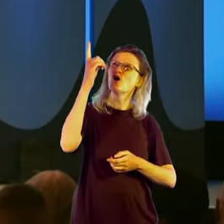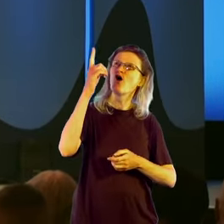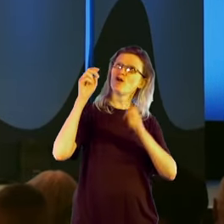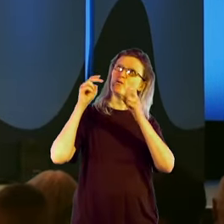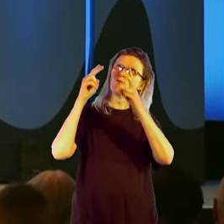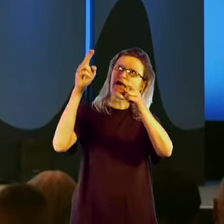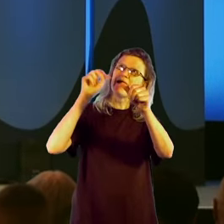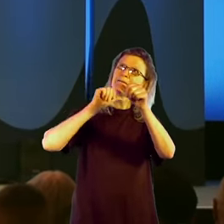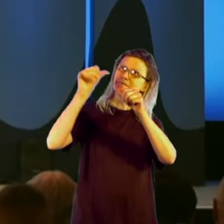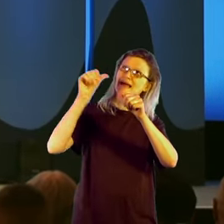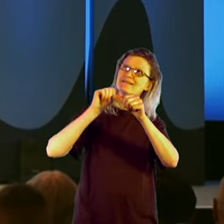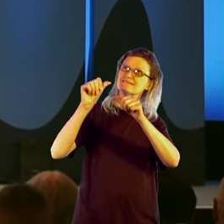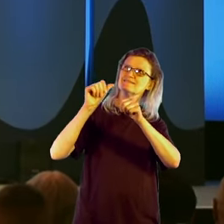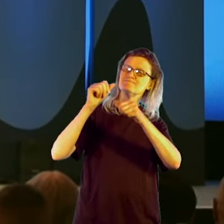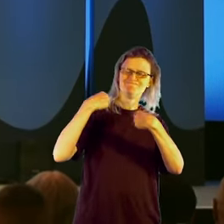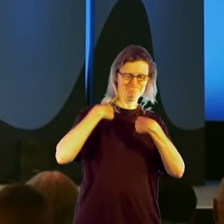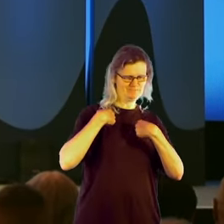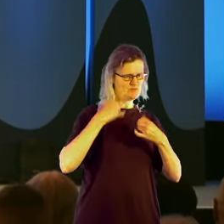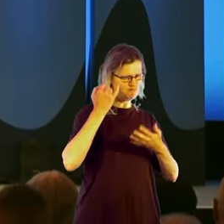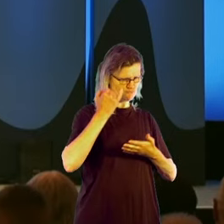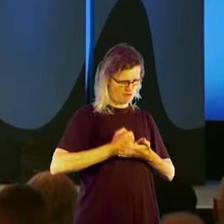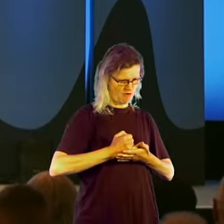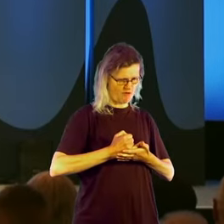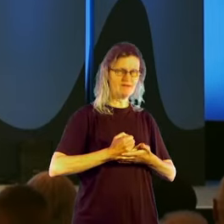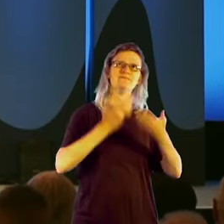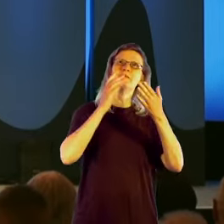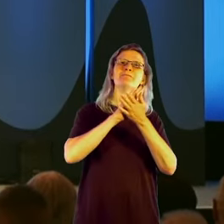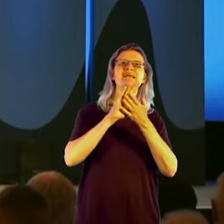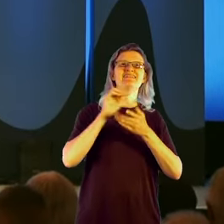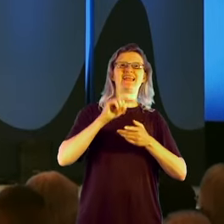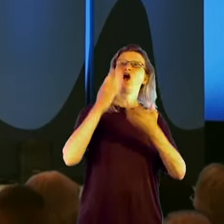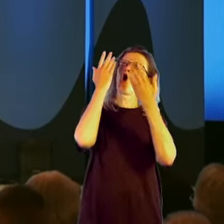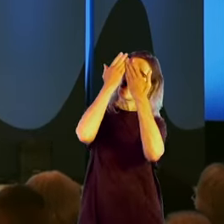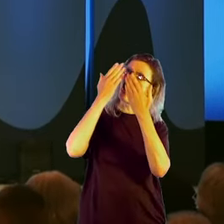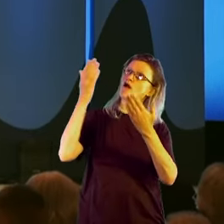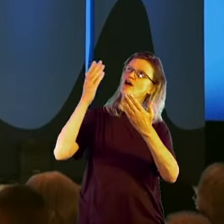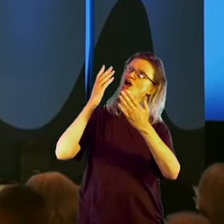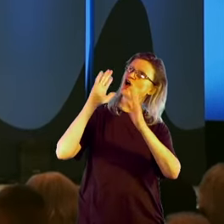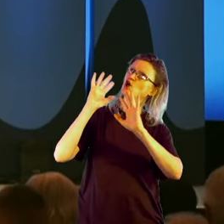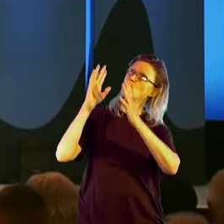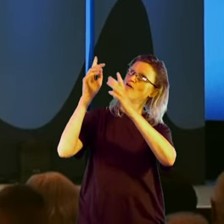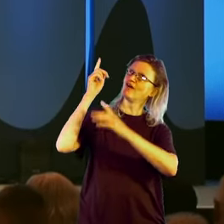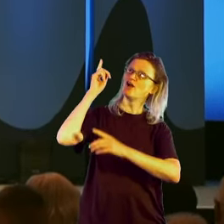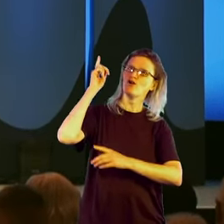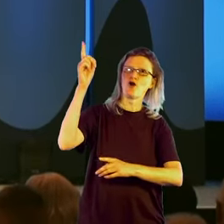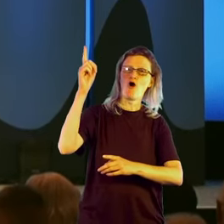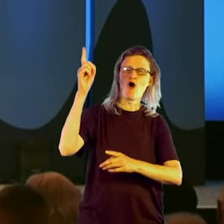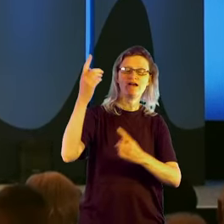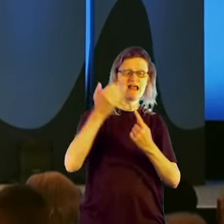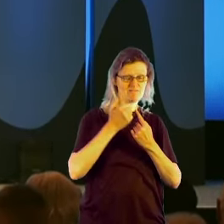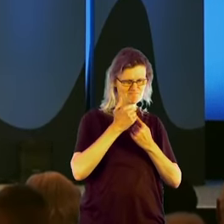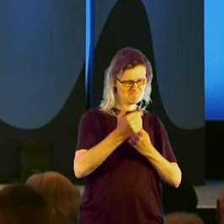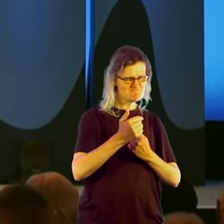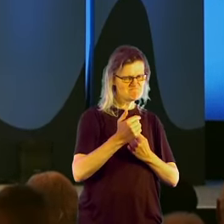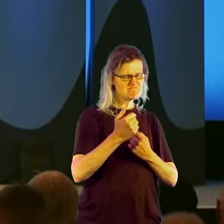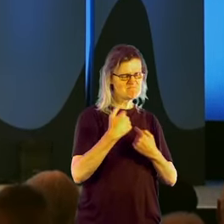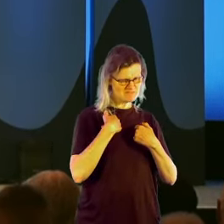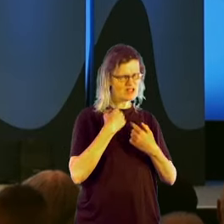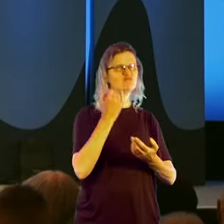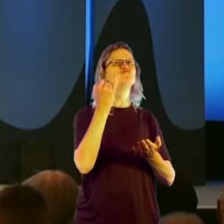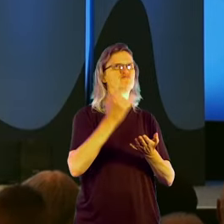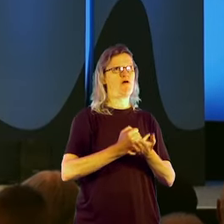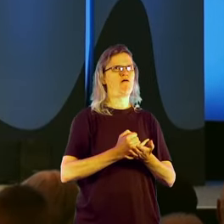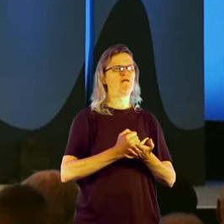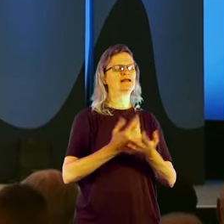way was the right way, and that honors and glorifies him. Every time we recognize and admit openly